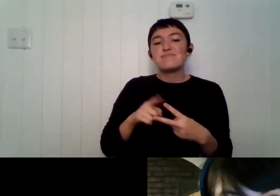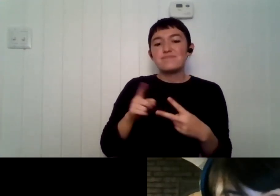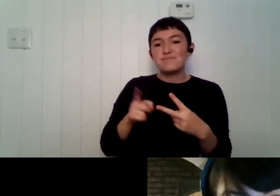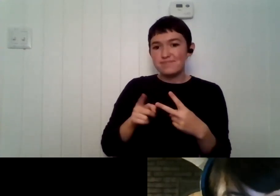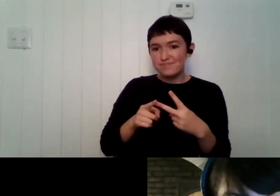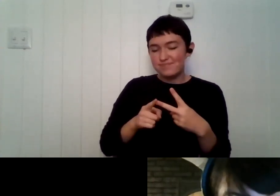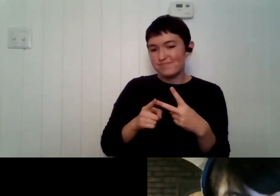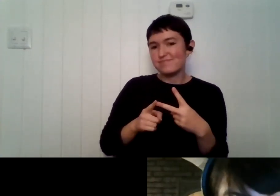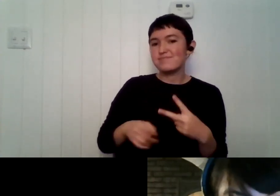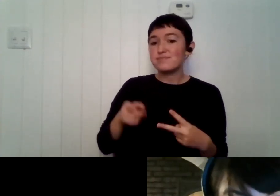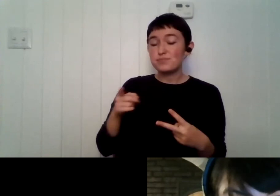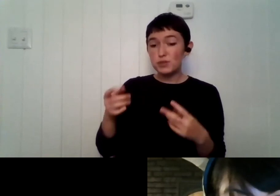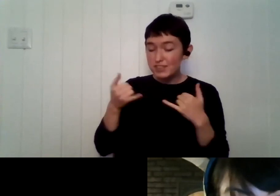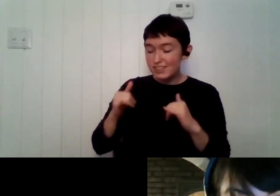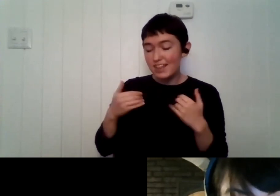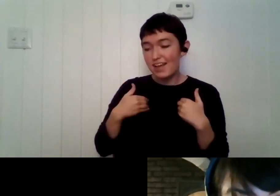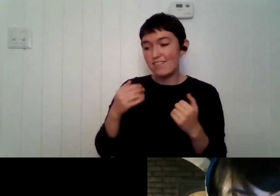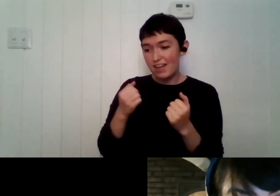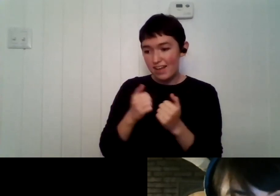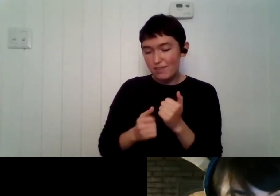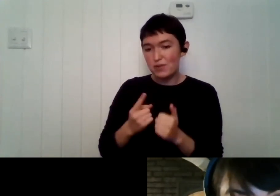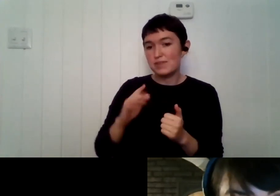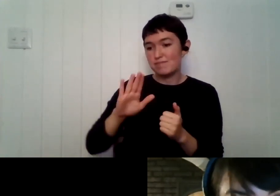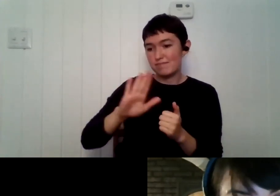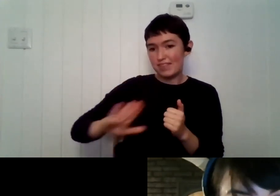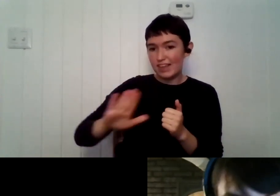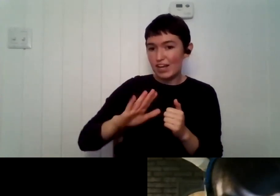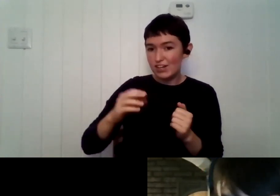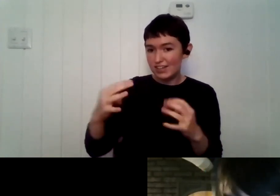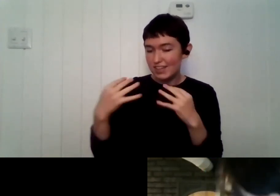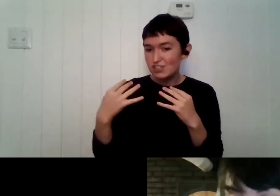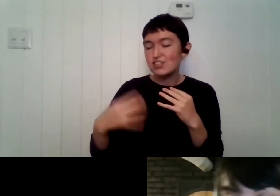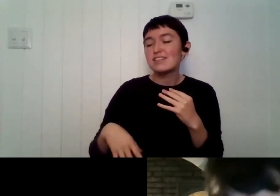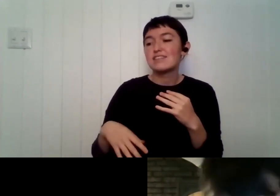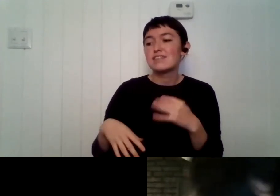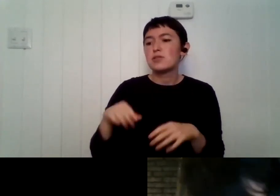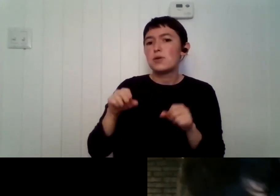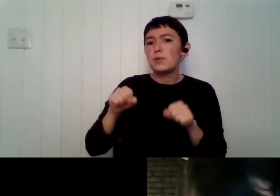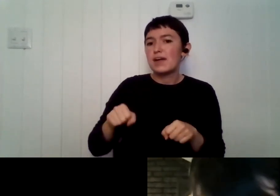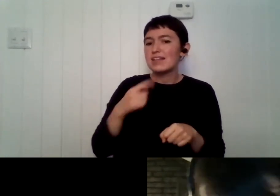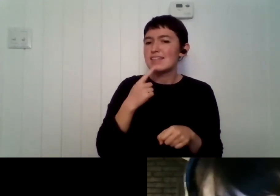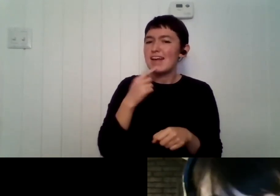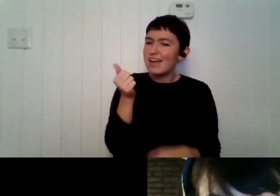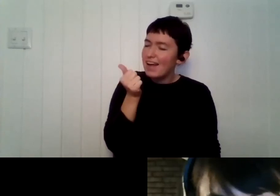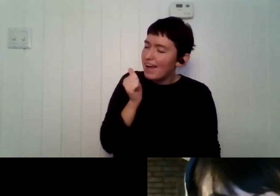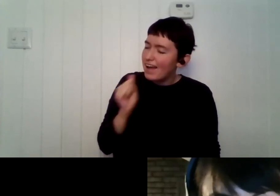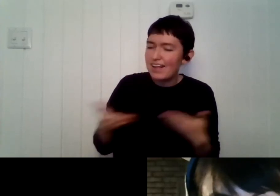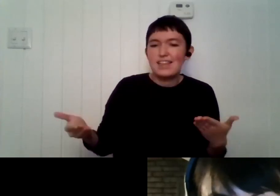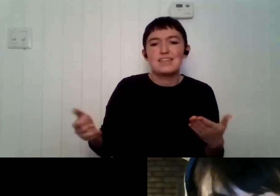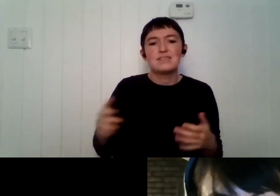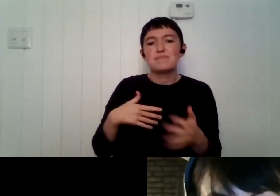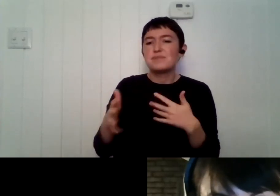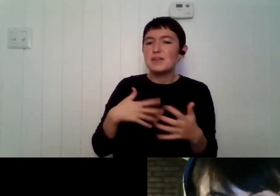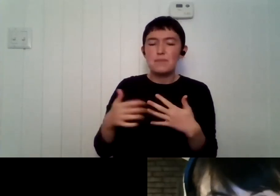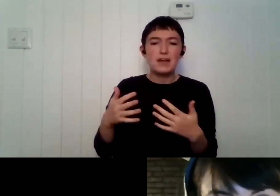go. You still have everybody's attention in the world. You can tell them one thing about literally anything. It can be about science. It could be about the cows you met in Switzerland. It can be